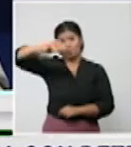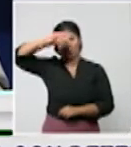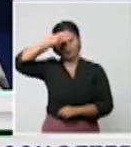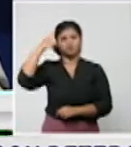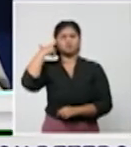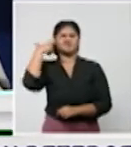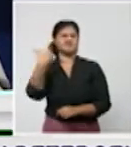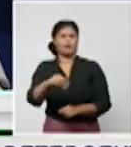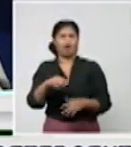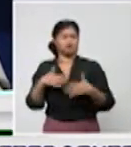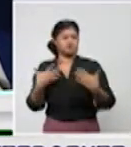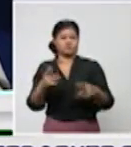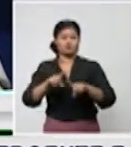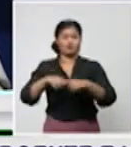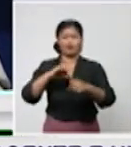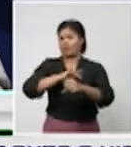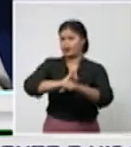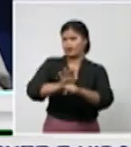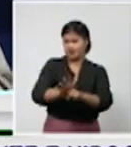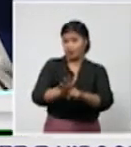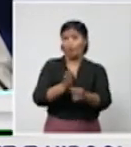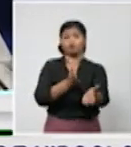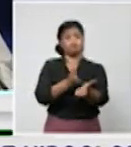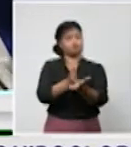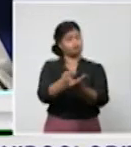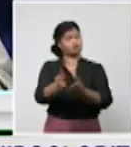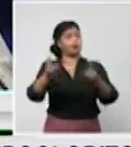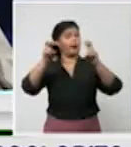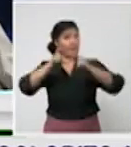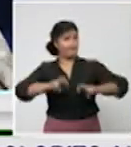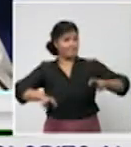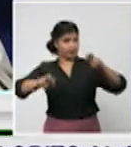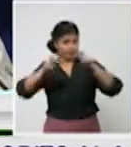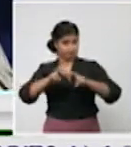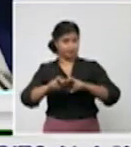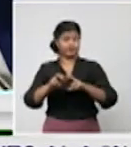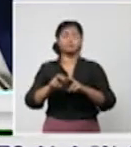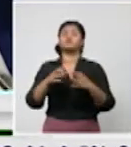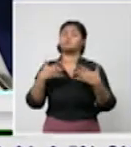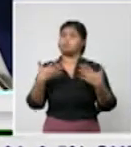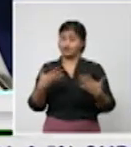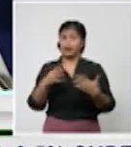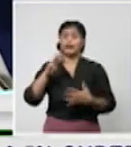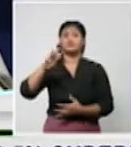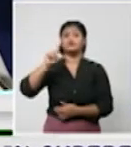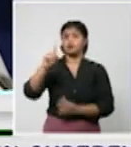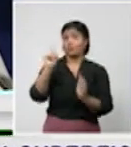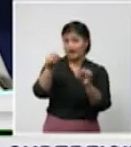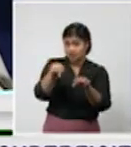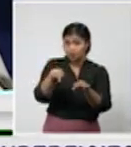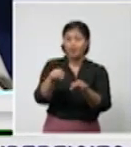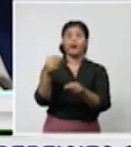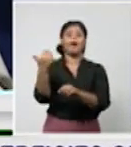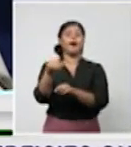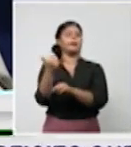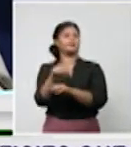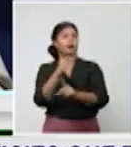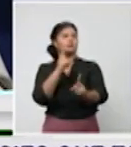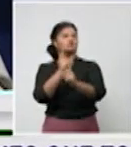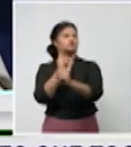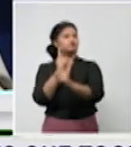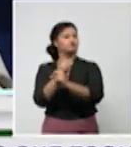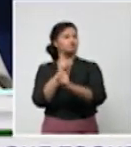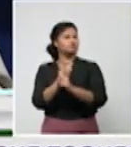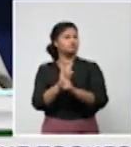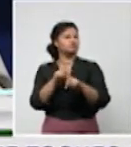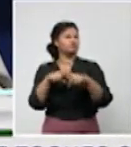case under the age of 20. A 10-year-old boy from Artemisa province, which amounts to 308 individuals under the age of